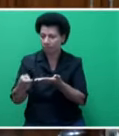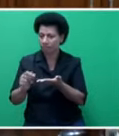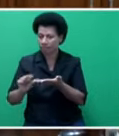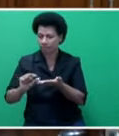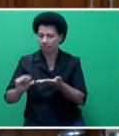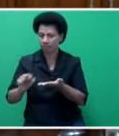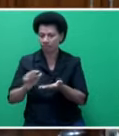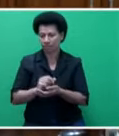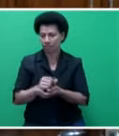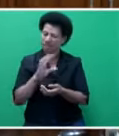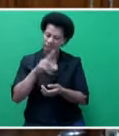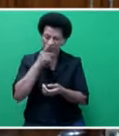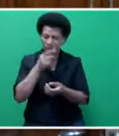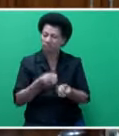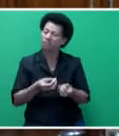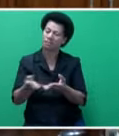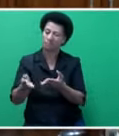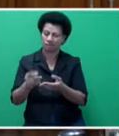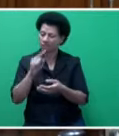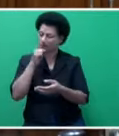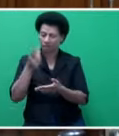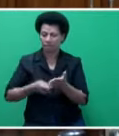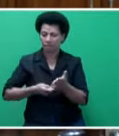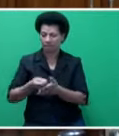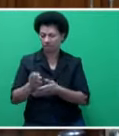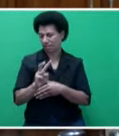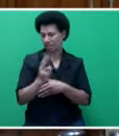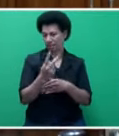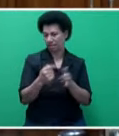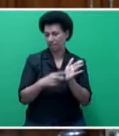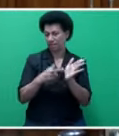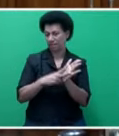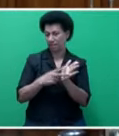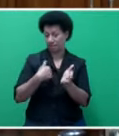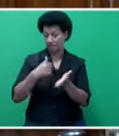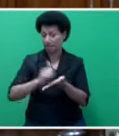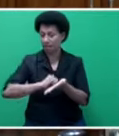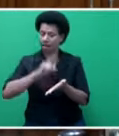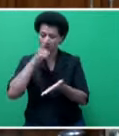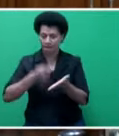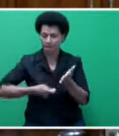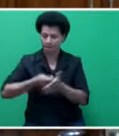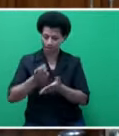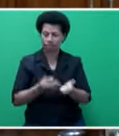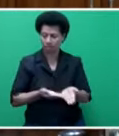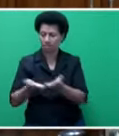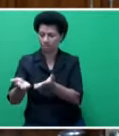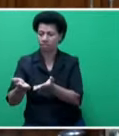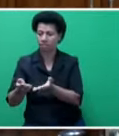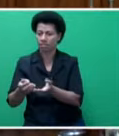cannot do the repayments. Please take back this, the second TV that I bought for the home. So we've had discussion with